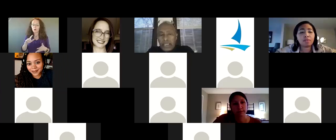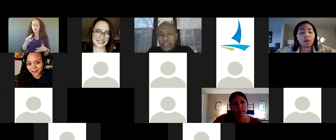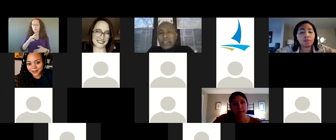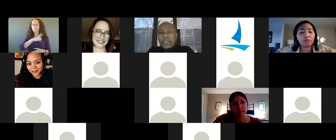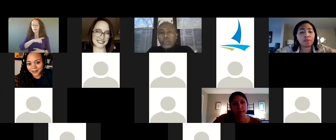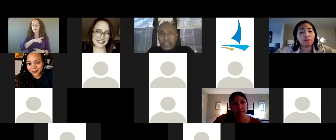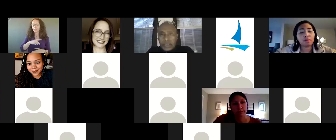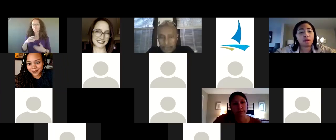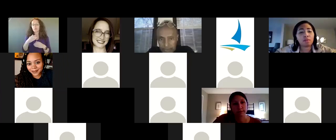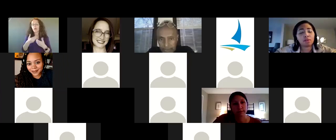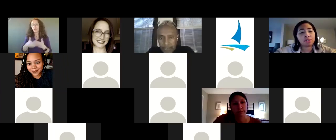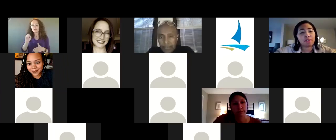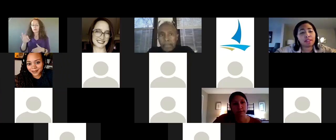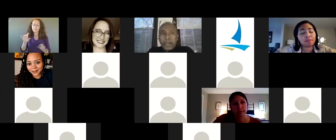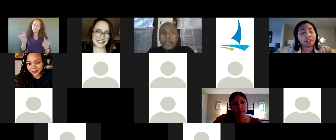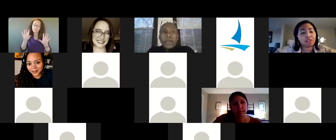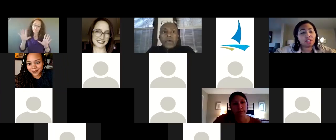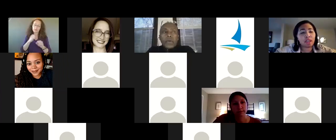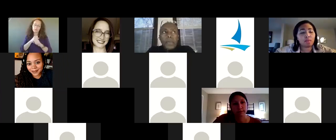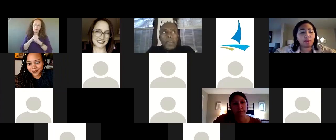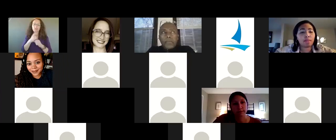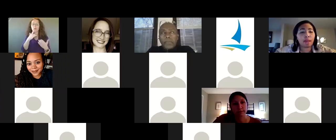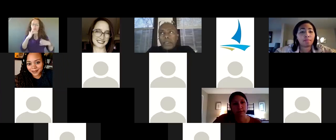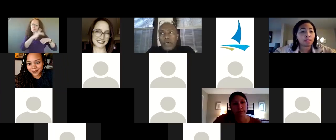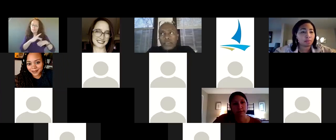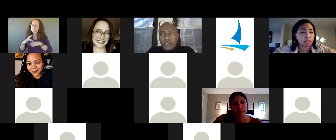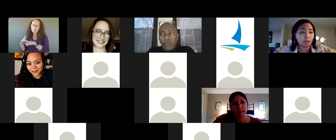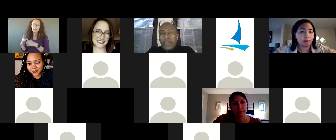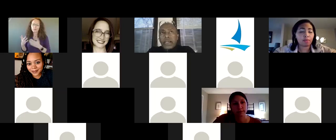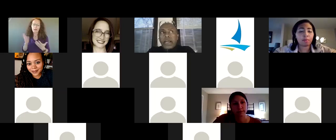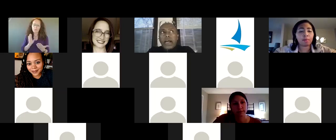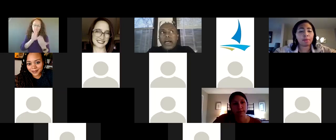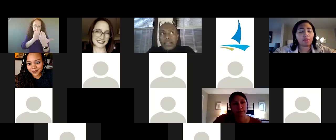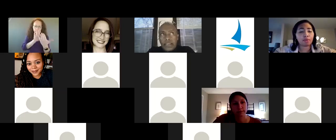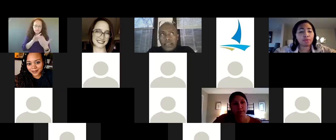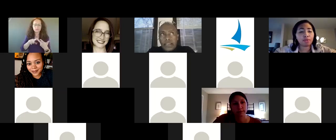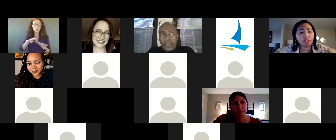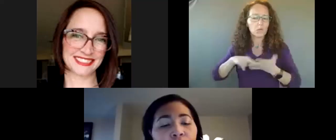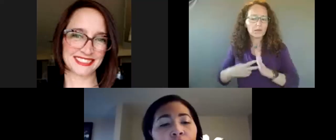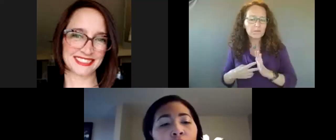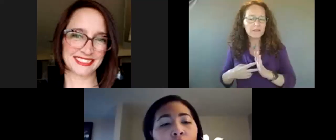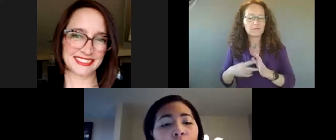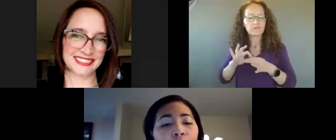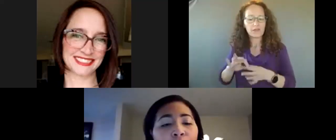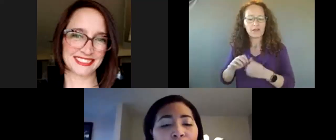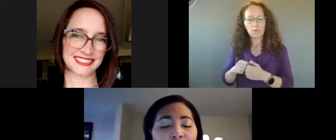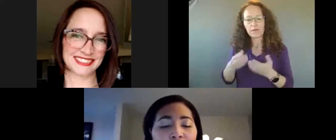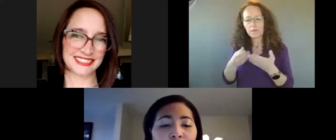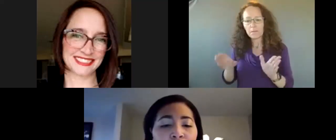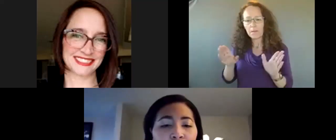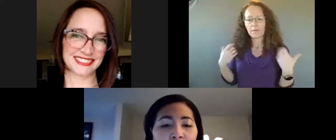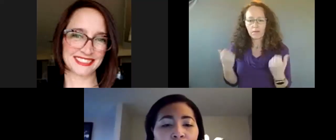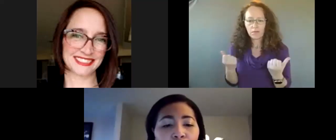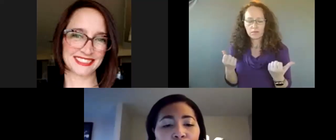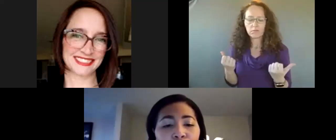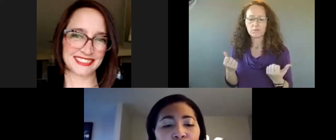a high level overview of our approach to violence prevention and what that means when we talk about it from a public health approach. Minneapolis has